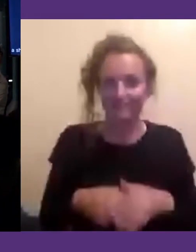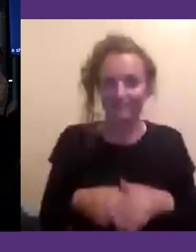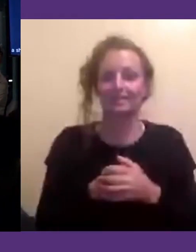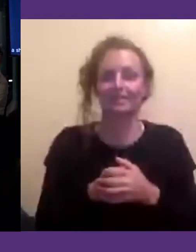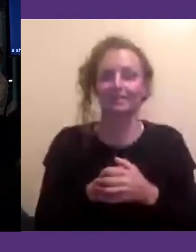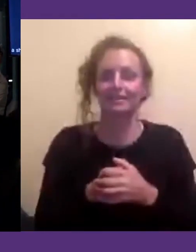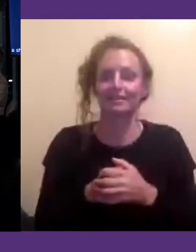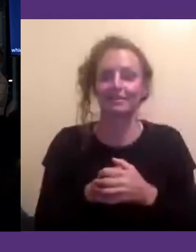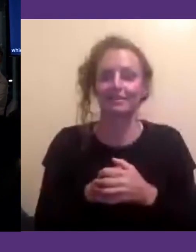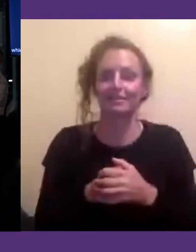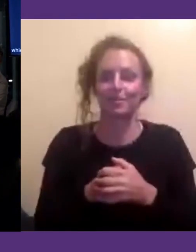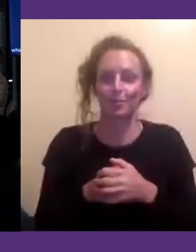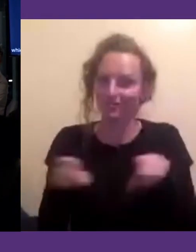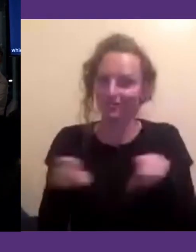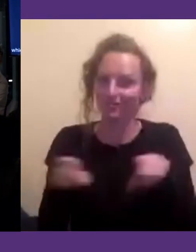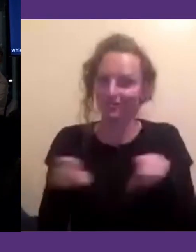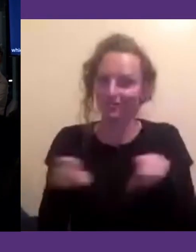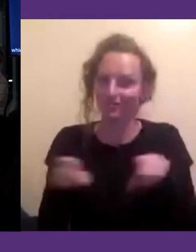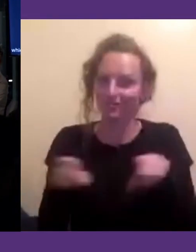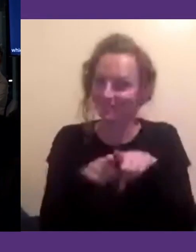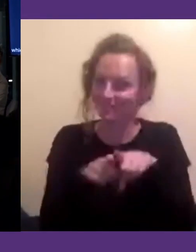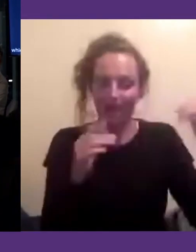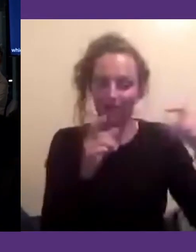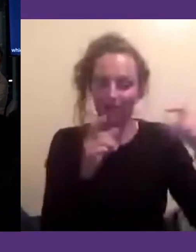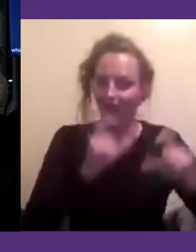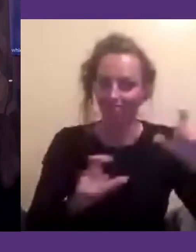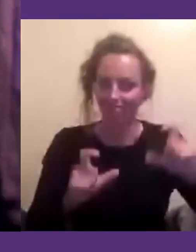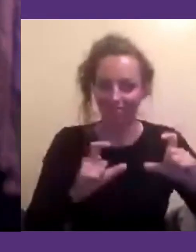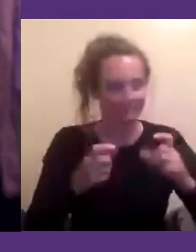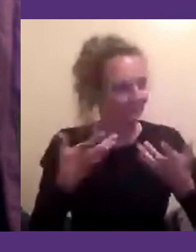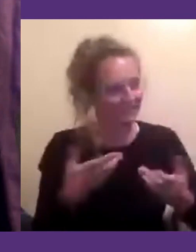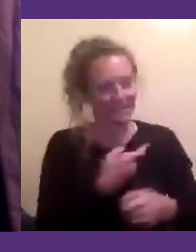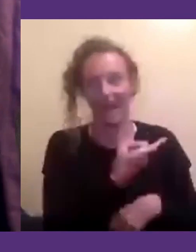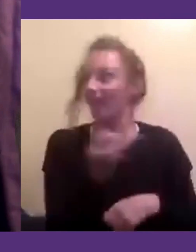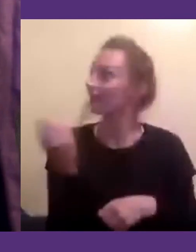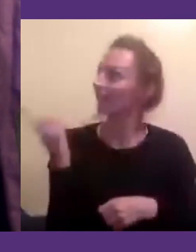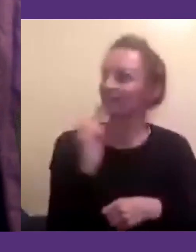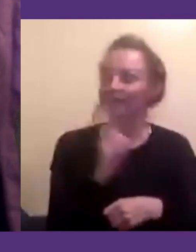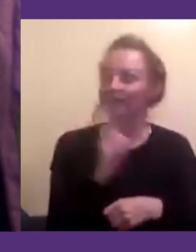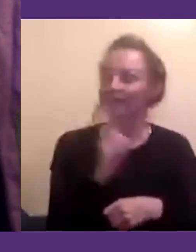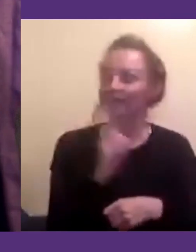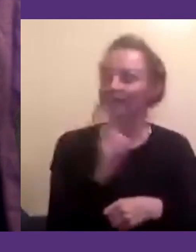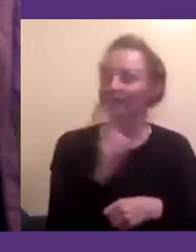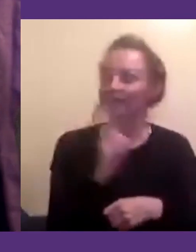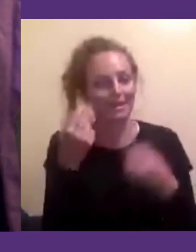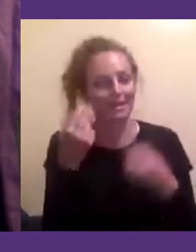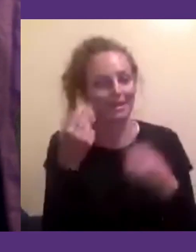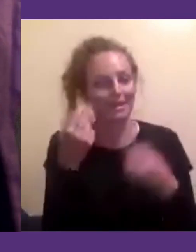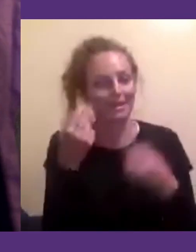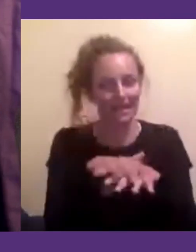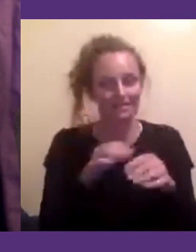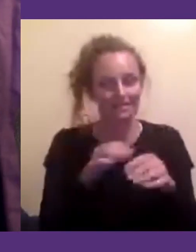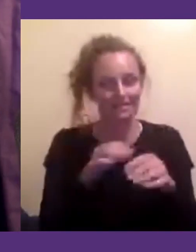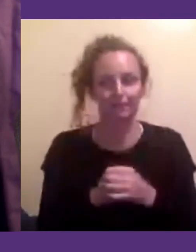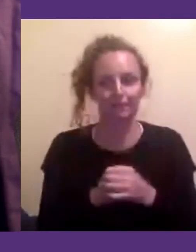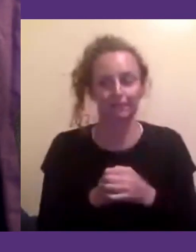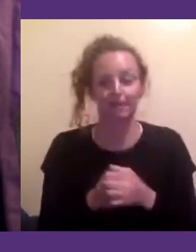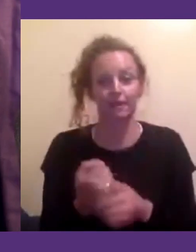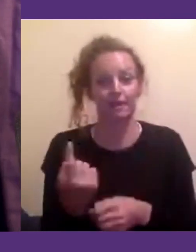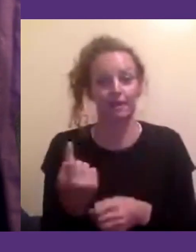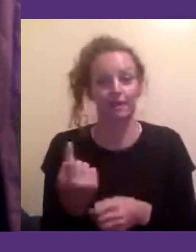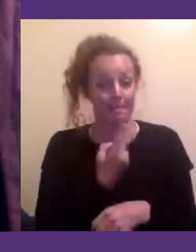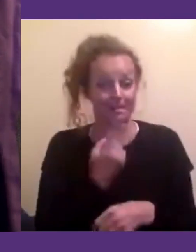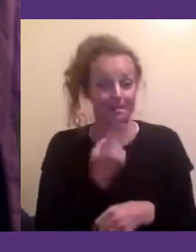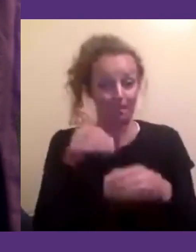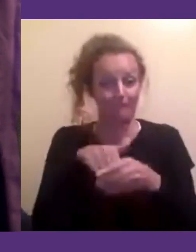coincidence. It's great to be here today. So yeah, I was part of the launch for Channel 4's Disability Code of